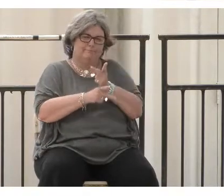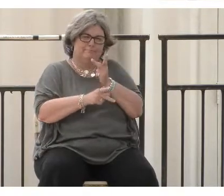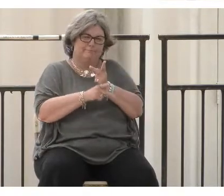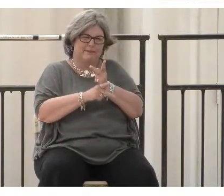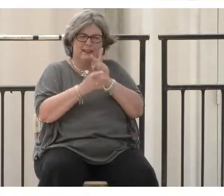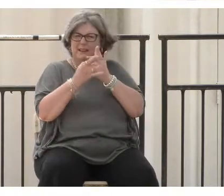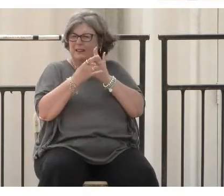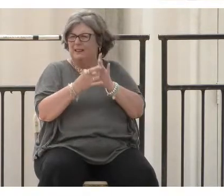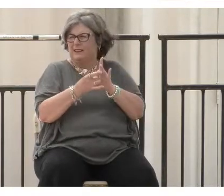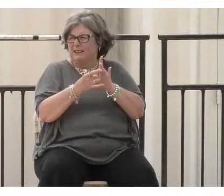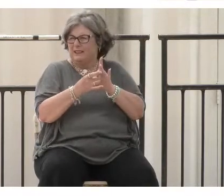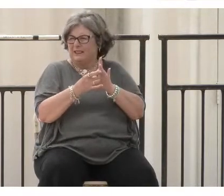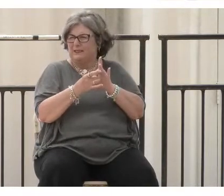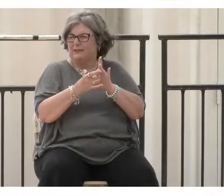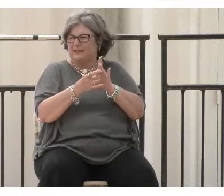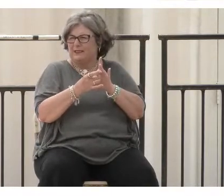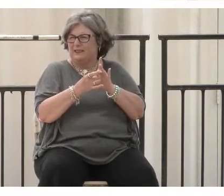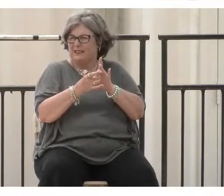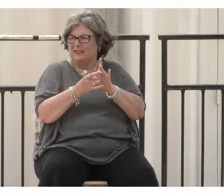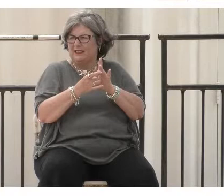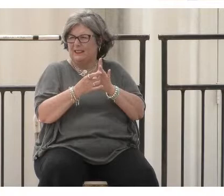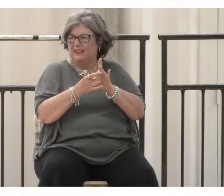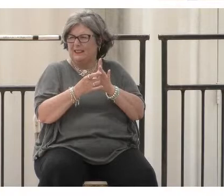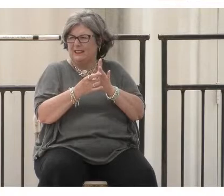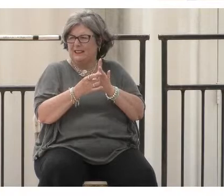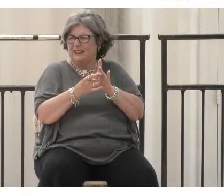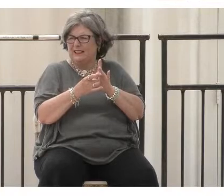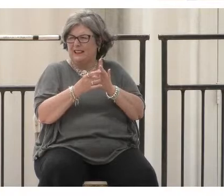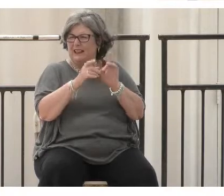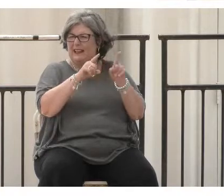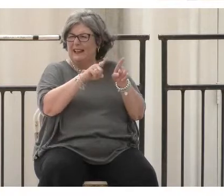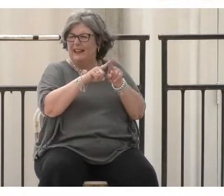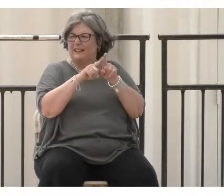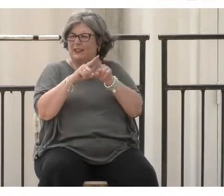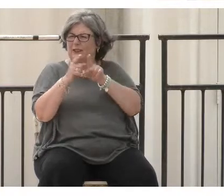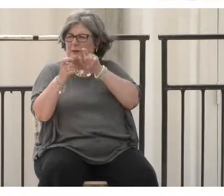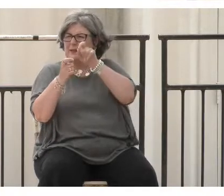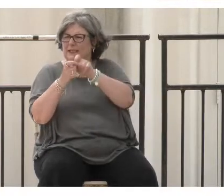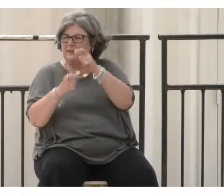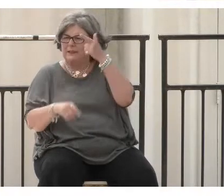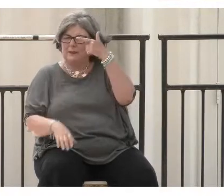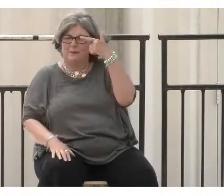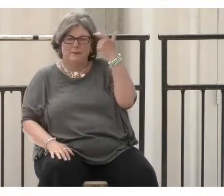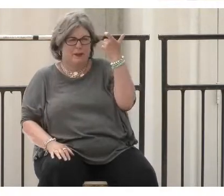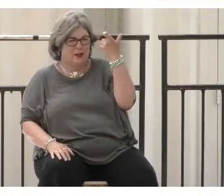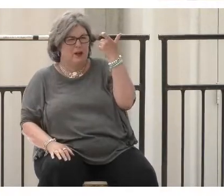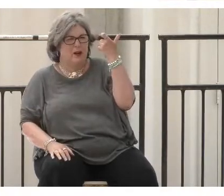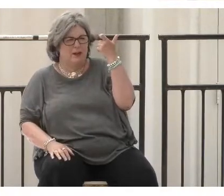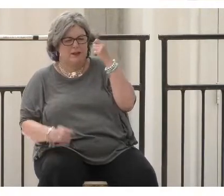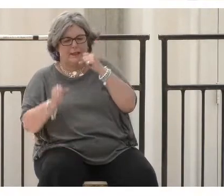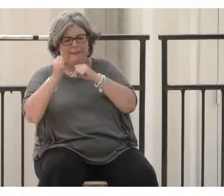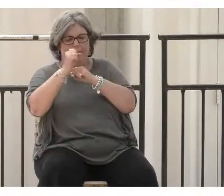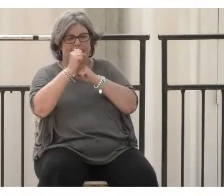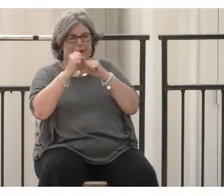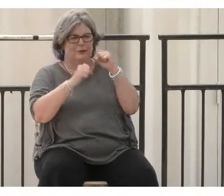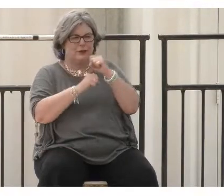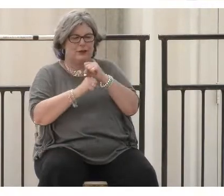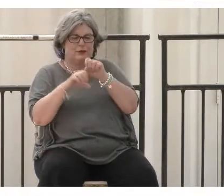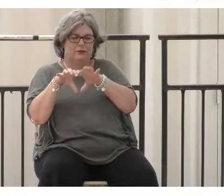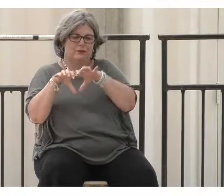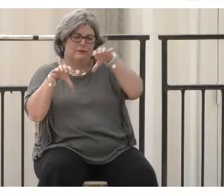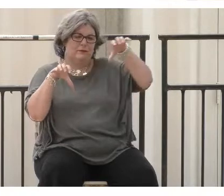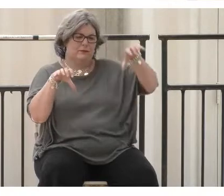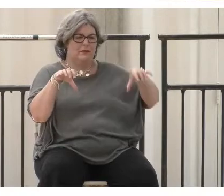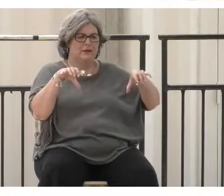reference point here in the narrowness of the design. It's also specific because we are building this structure next to what is the